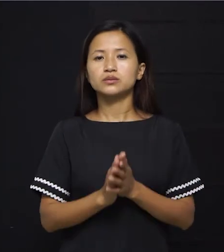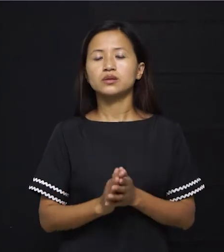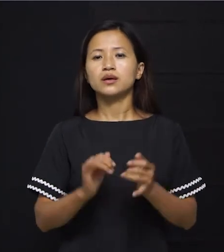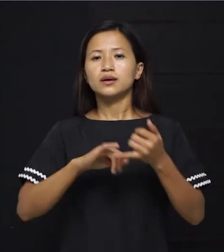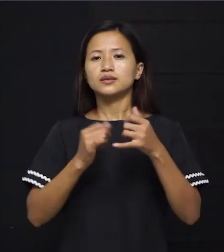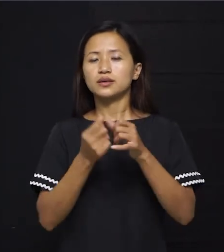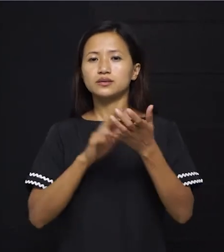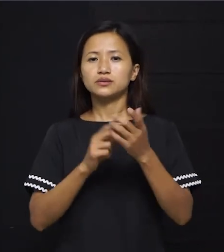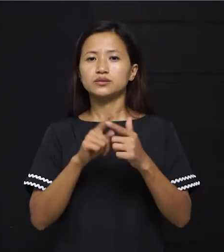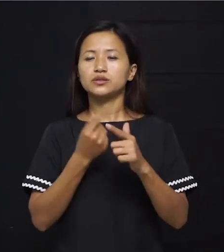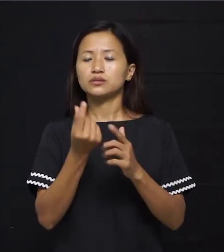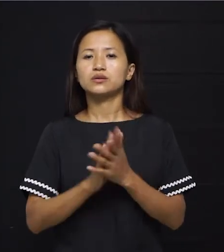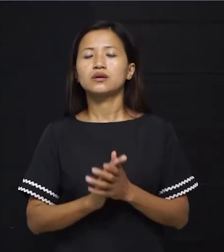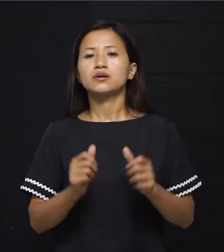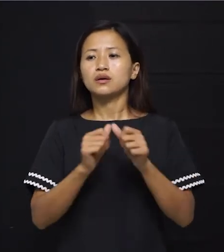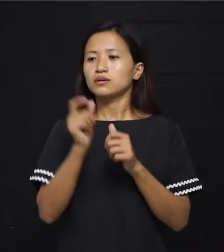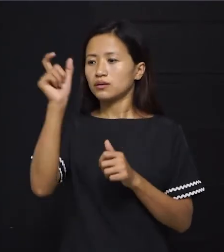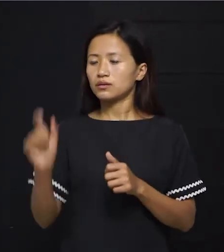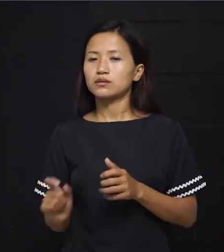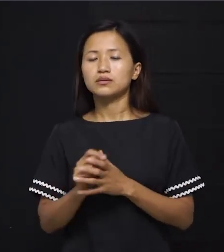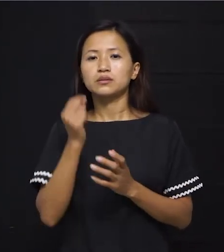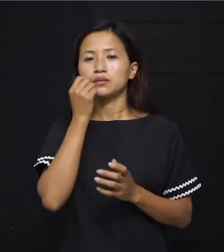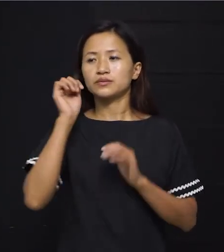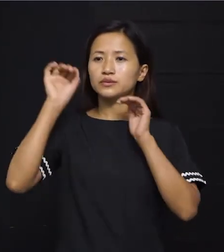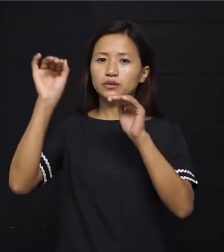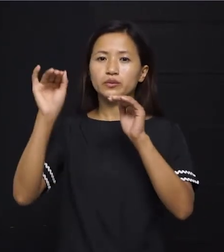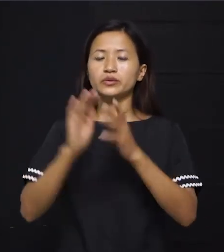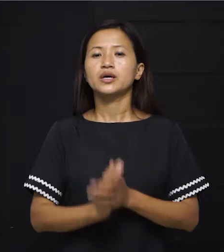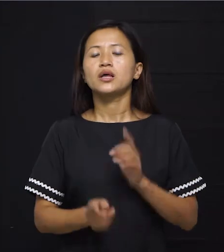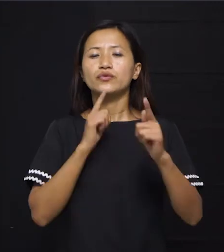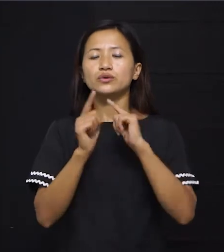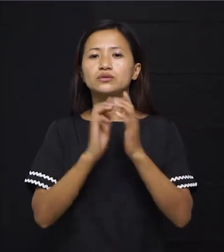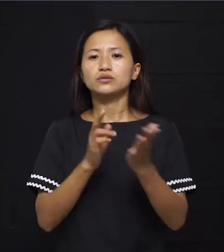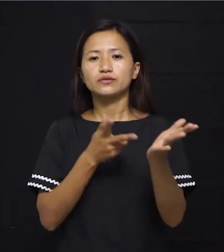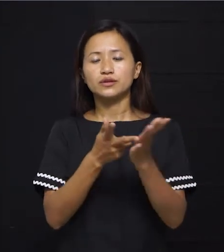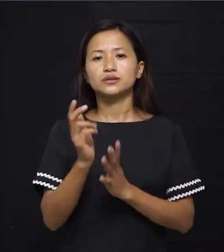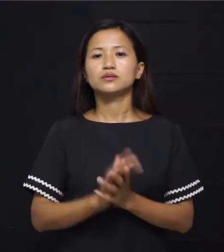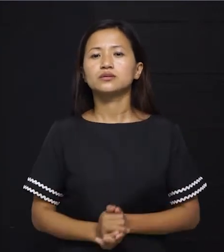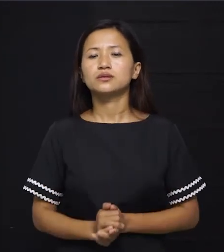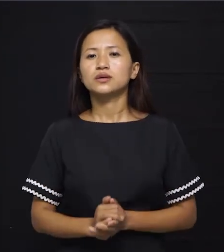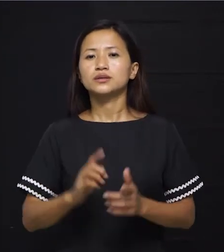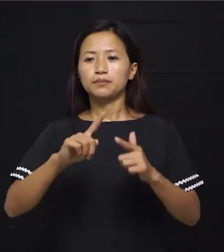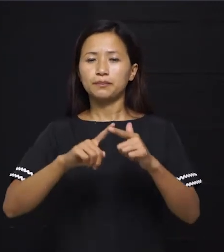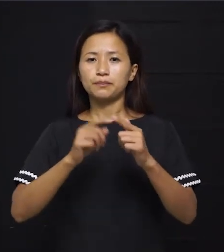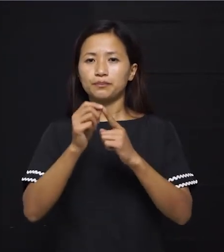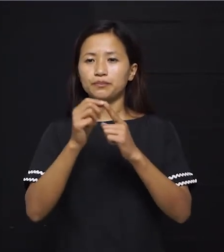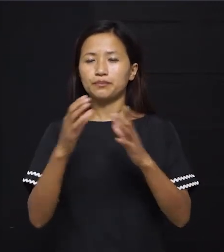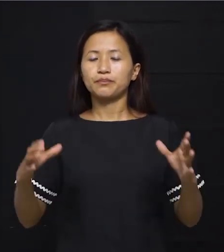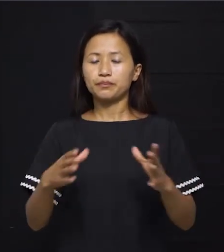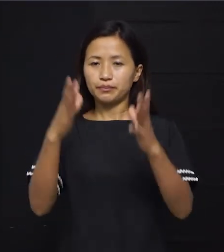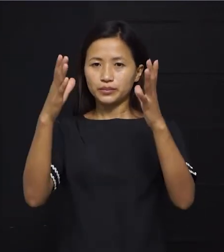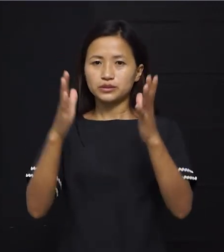Samju and Algu went to find the support. They were talking to the villagers, and the panchayat was held under